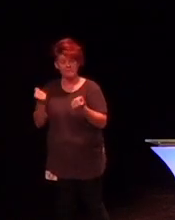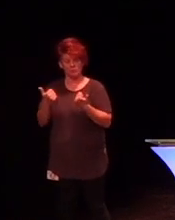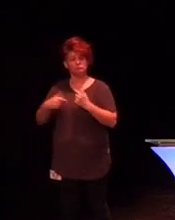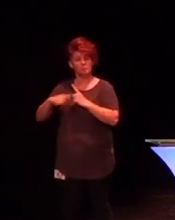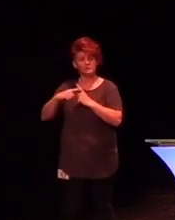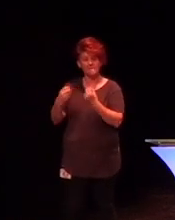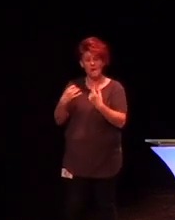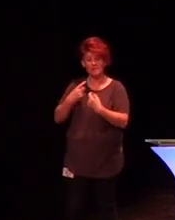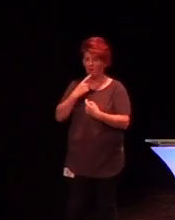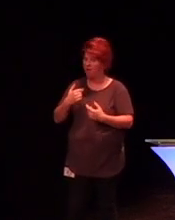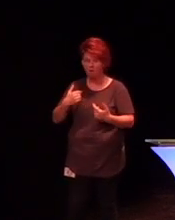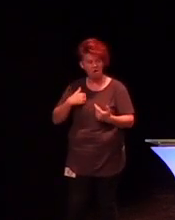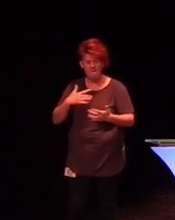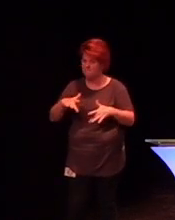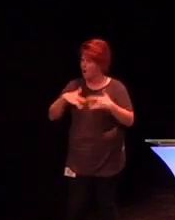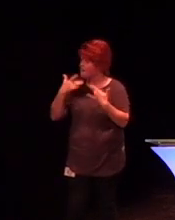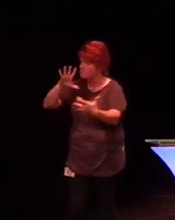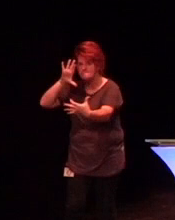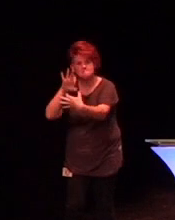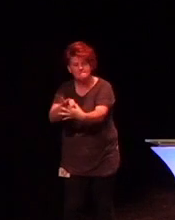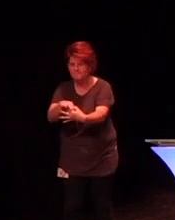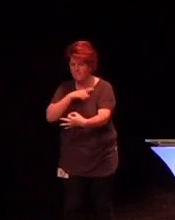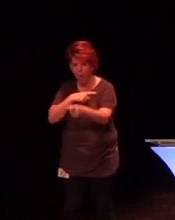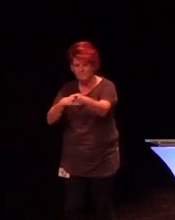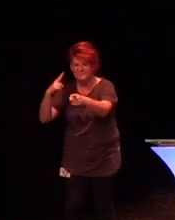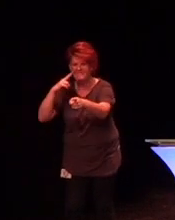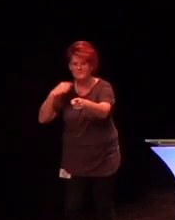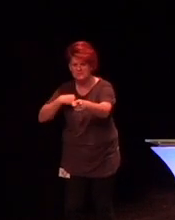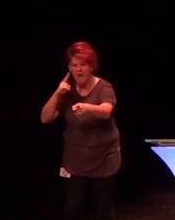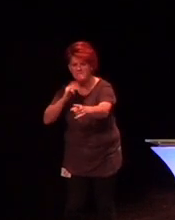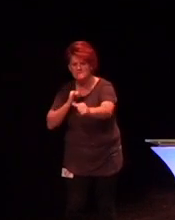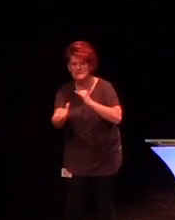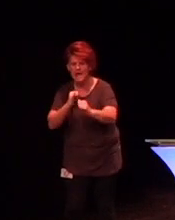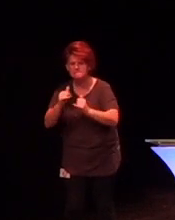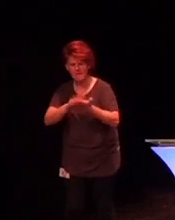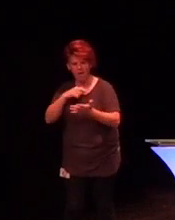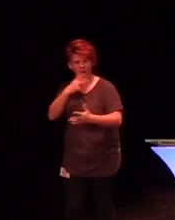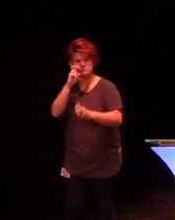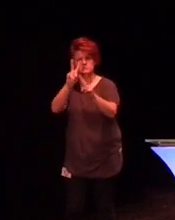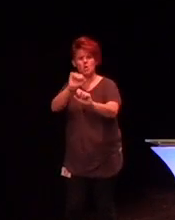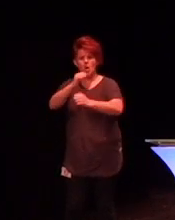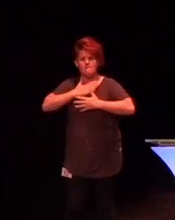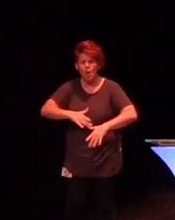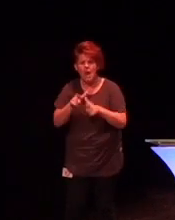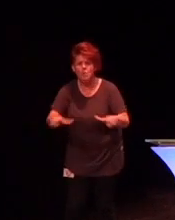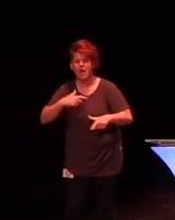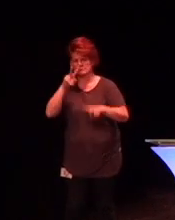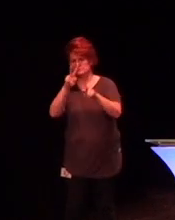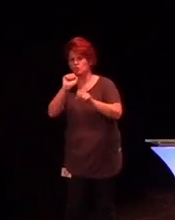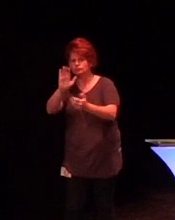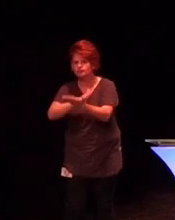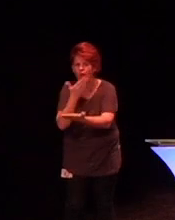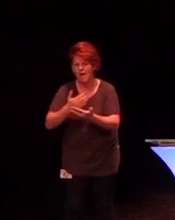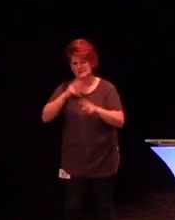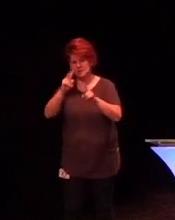and they really enjoyed it. I got lots of positive feedback. People felt that they could connect. There's a deaf person on the stage, so I can connect as a